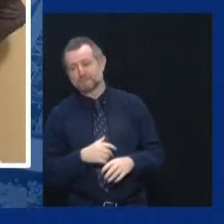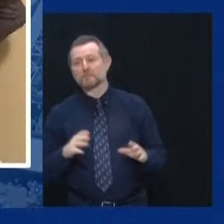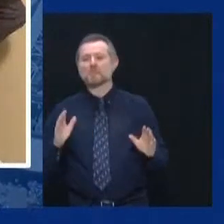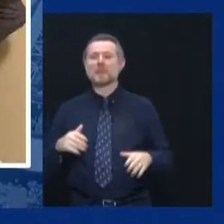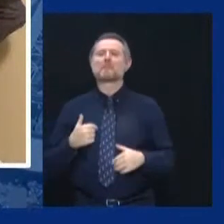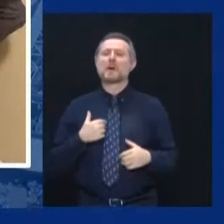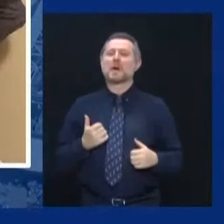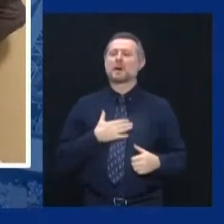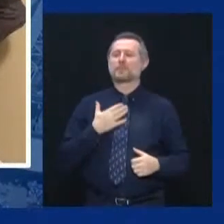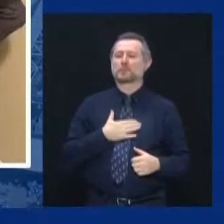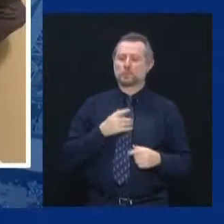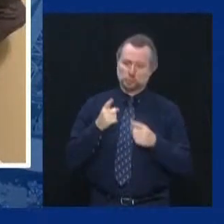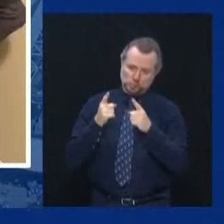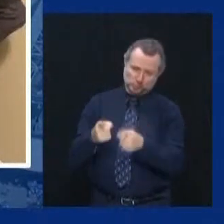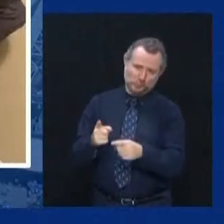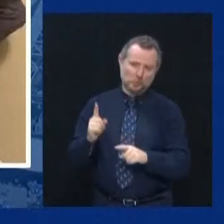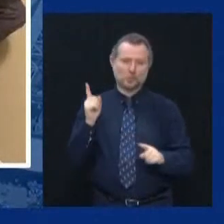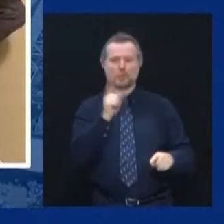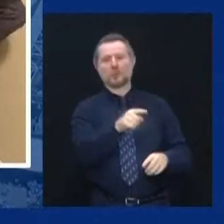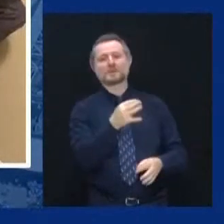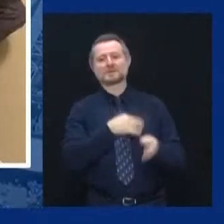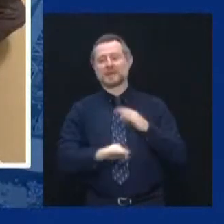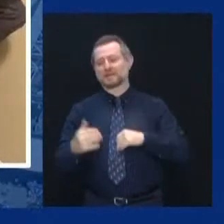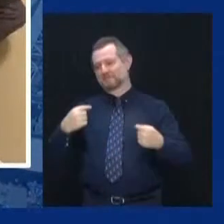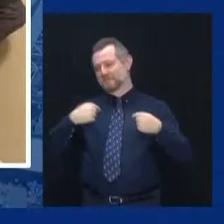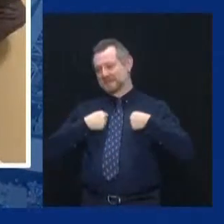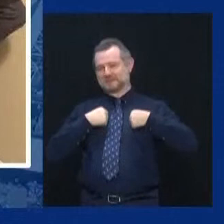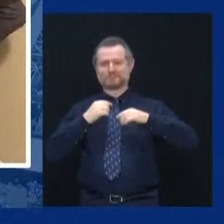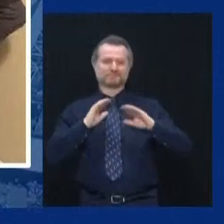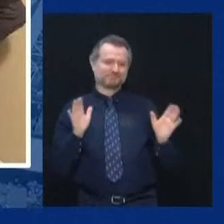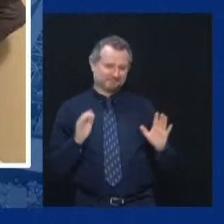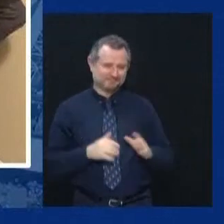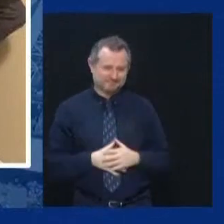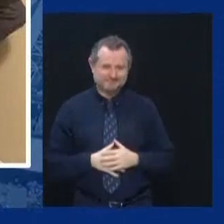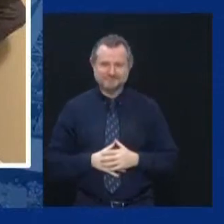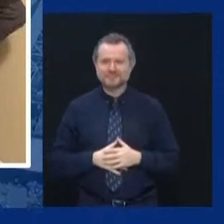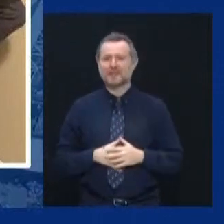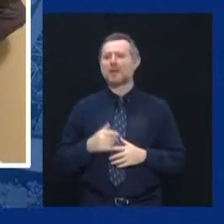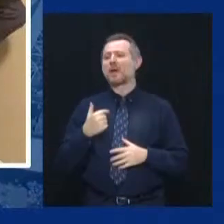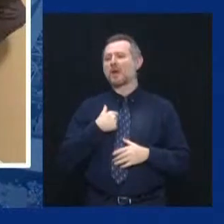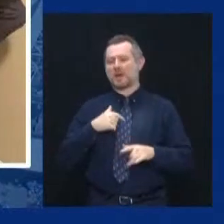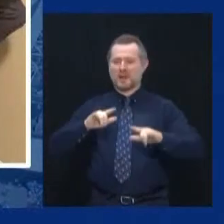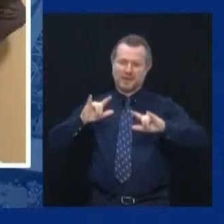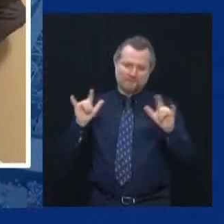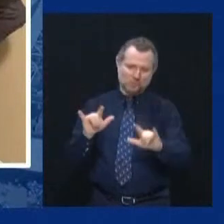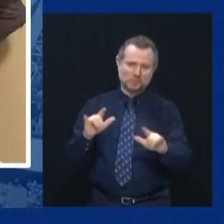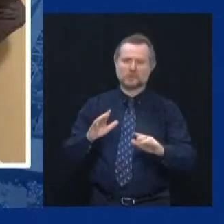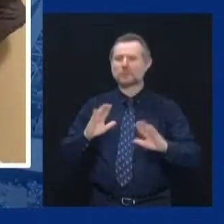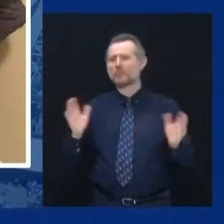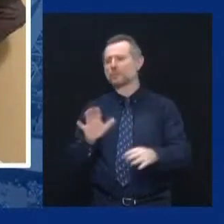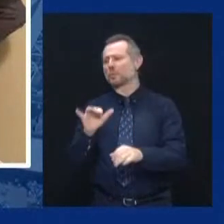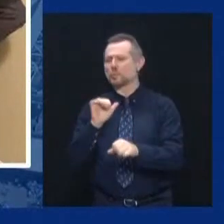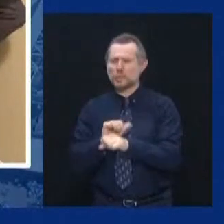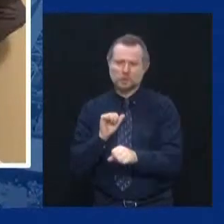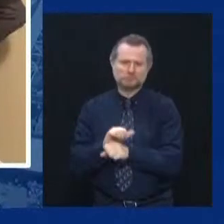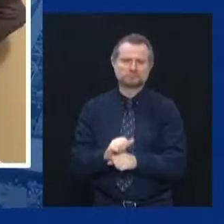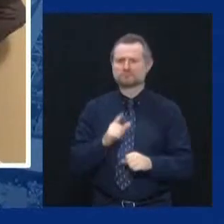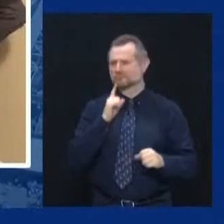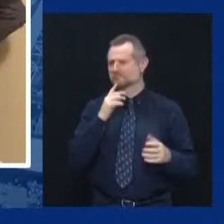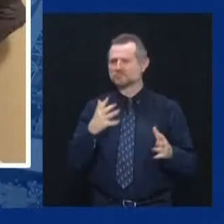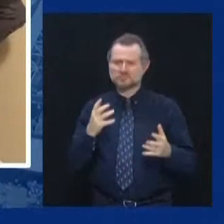happier that you're going to be there instead of me, because we love you and we love what you did and we love what you